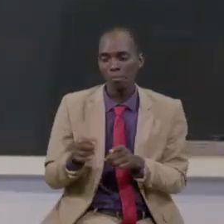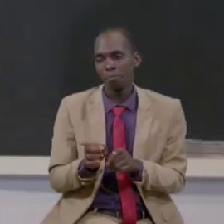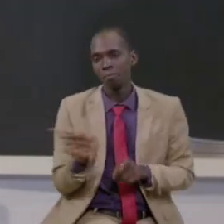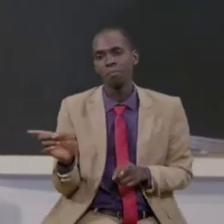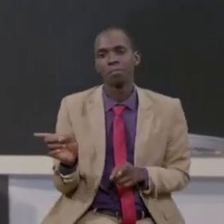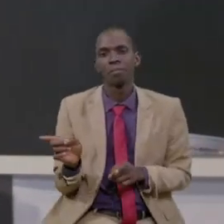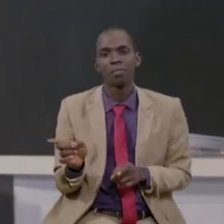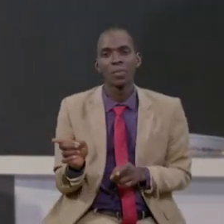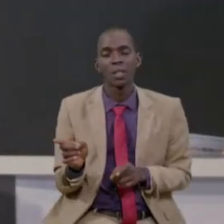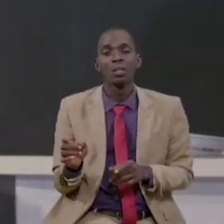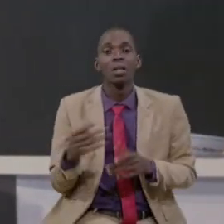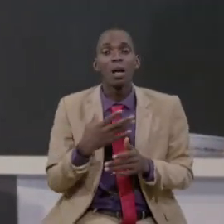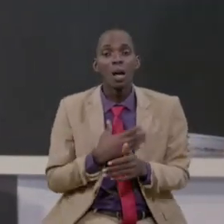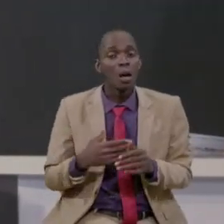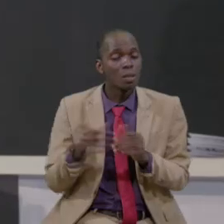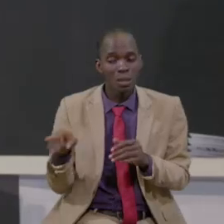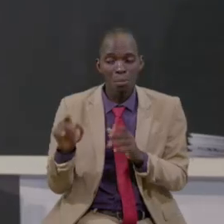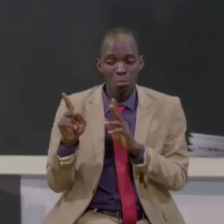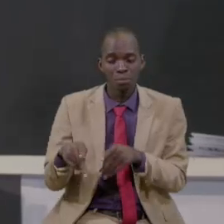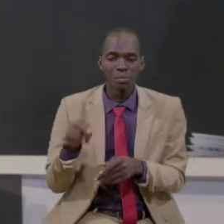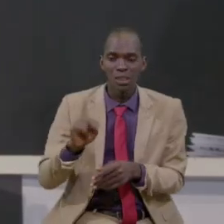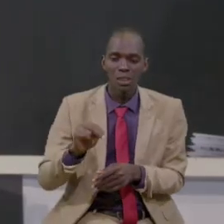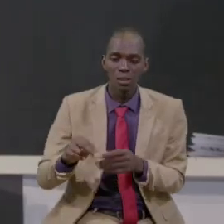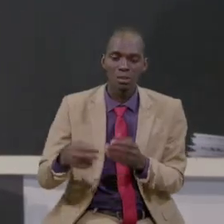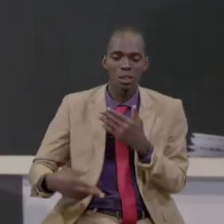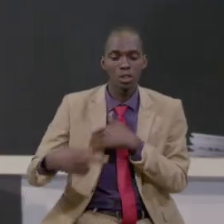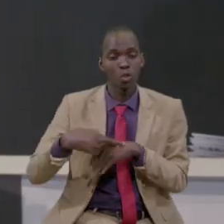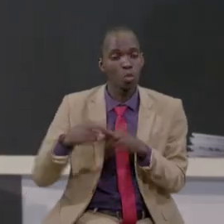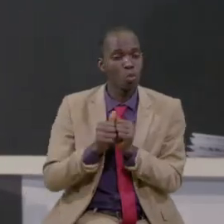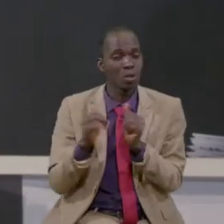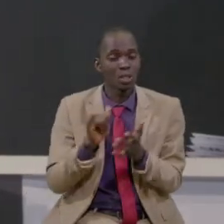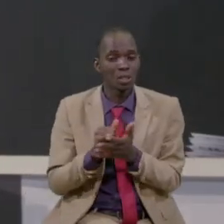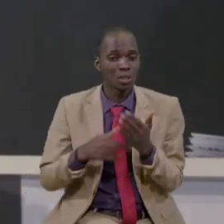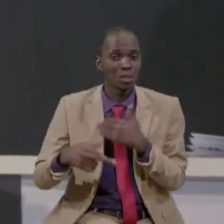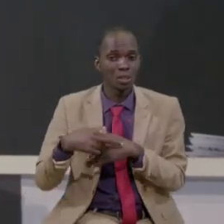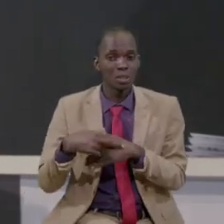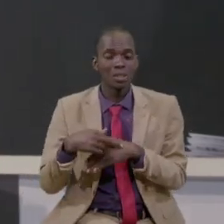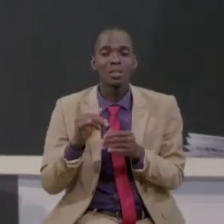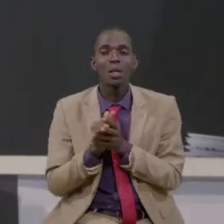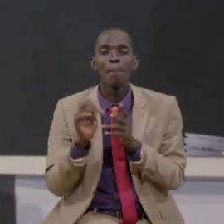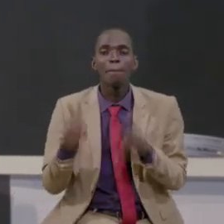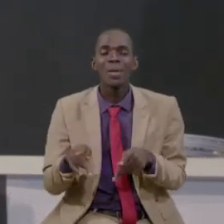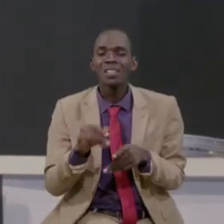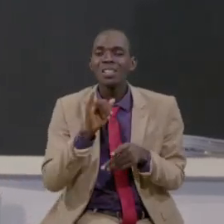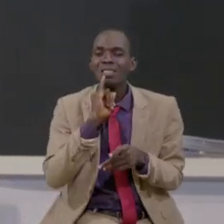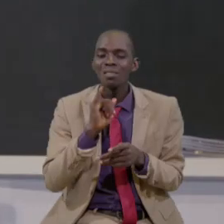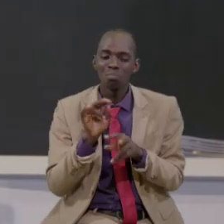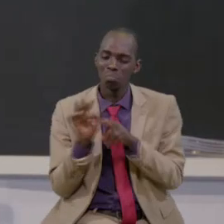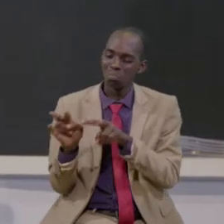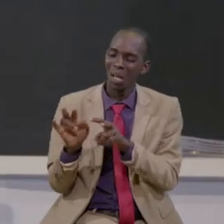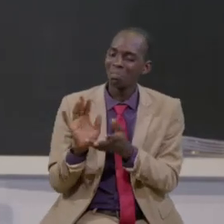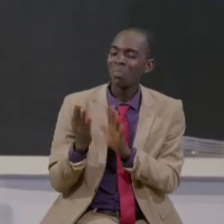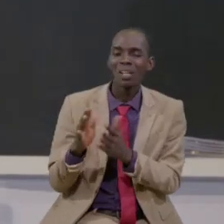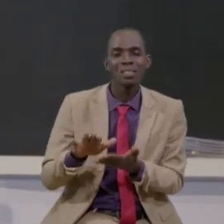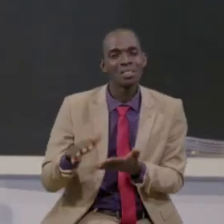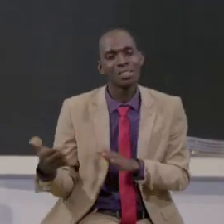that restoration, that individual is dead, dead to God.